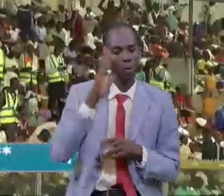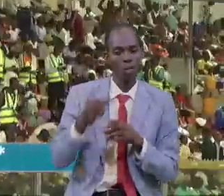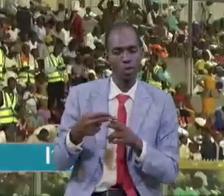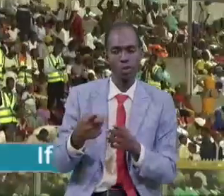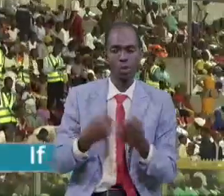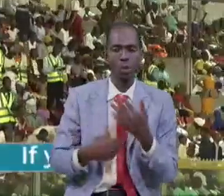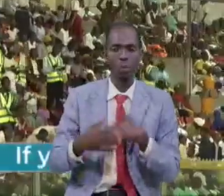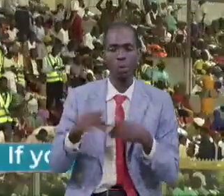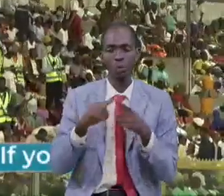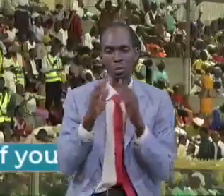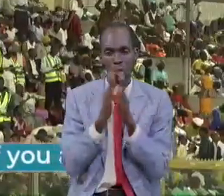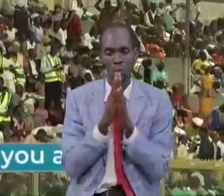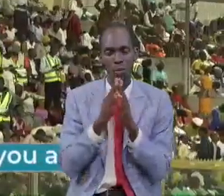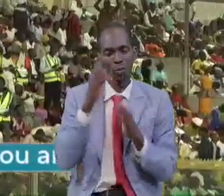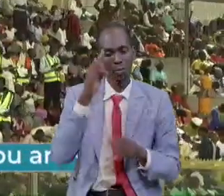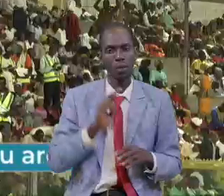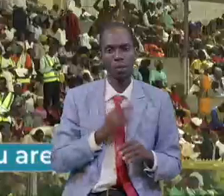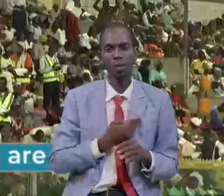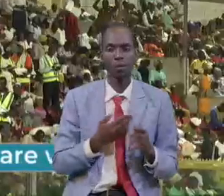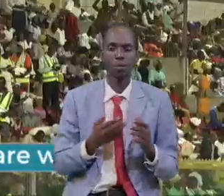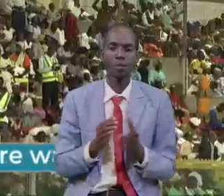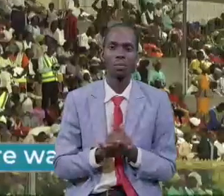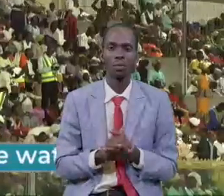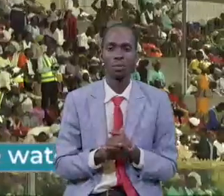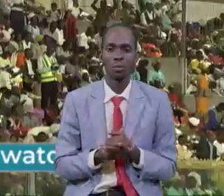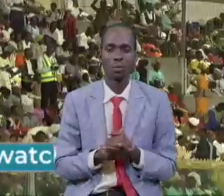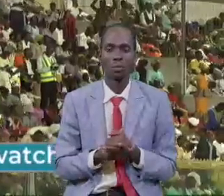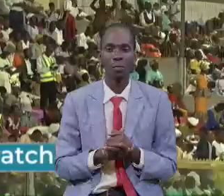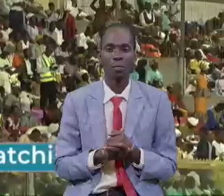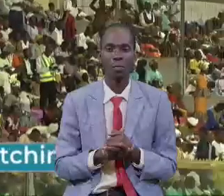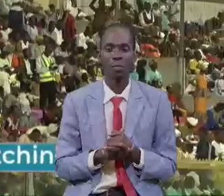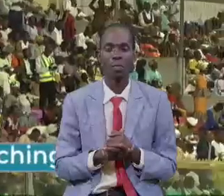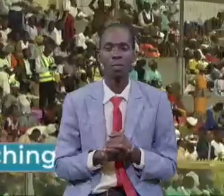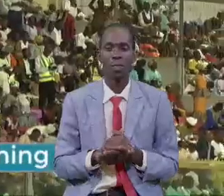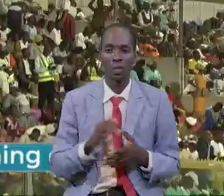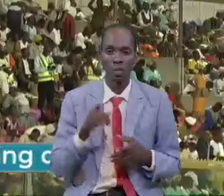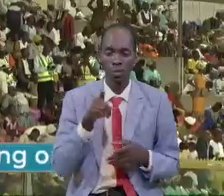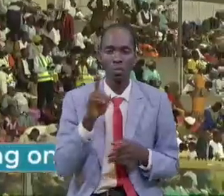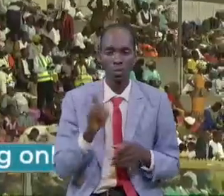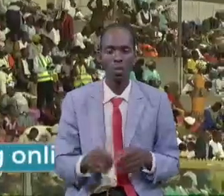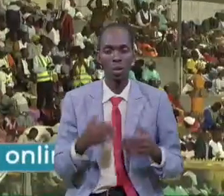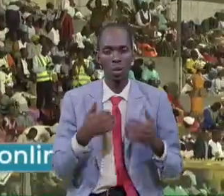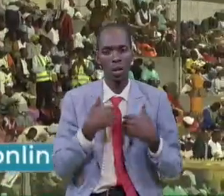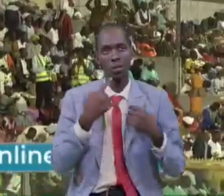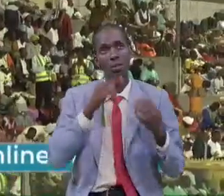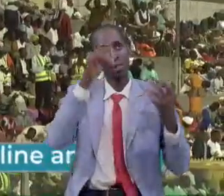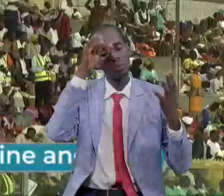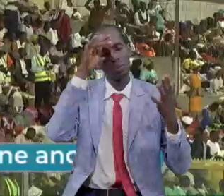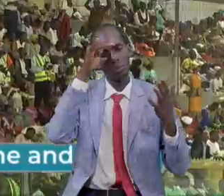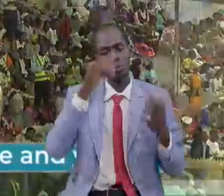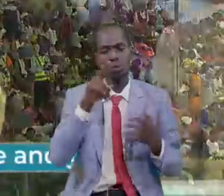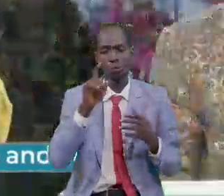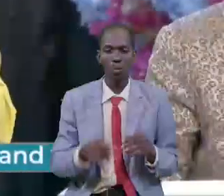seal up all the healings. Be in expectation. Yeah, be in expectation.